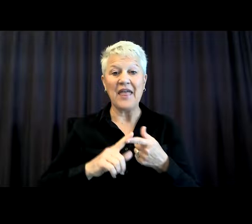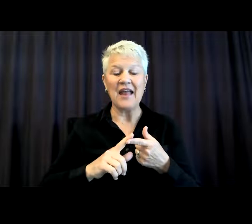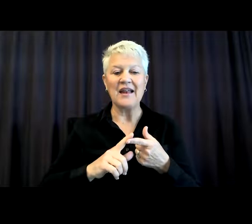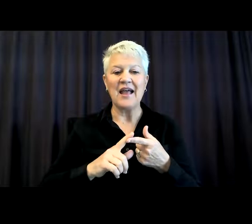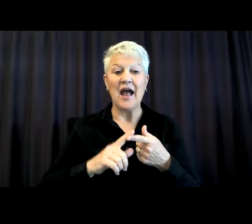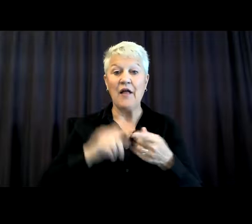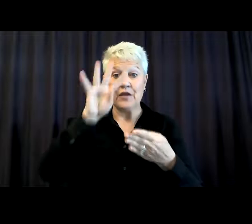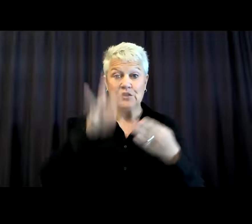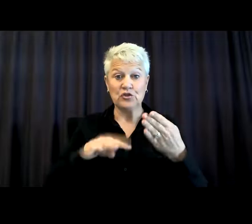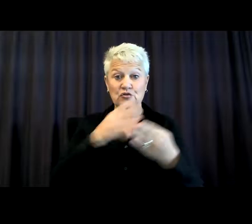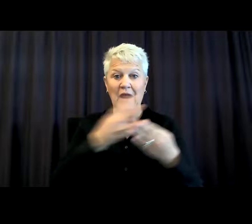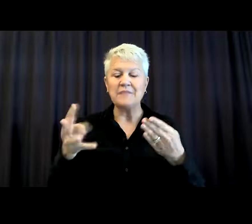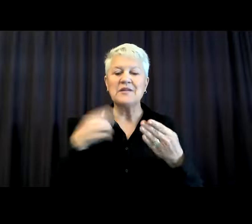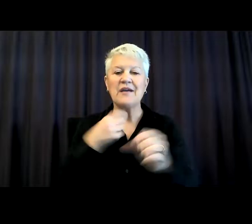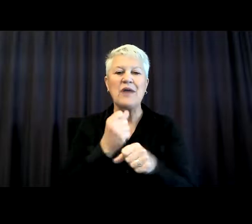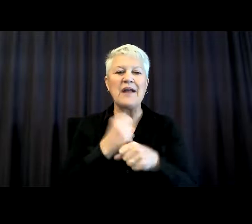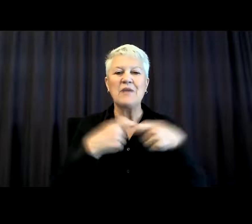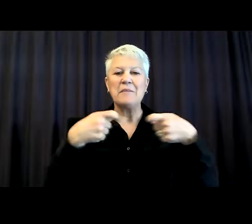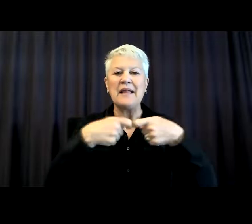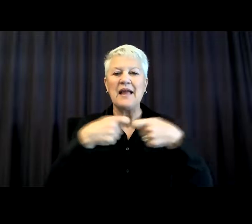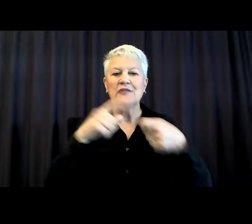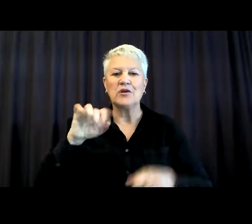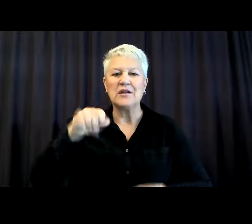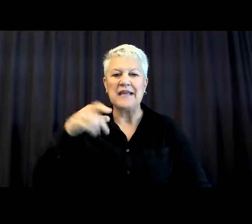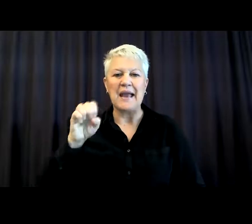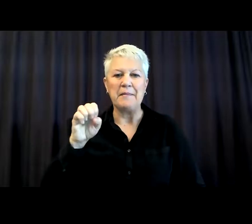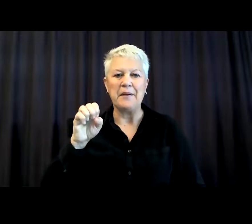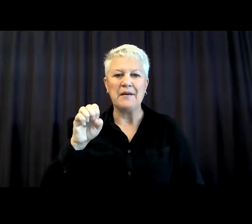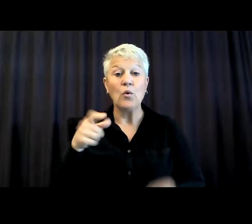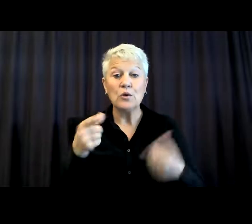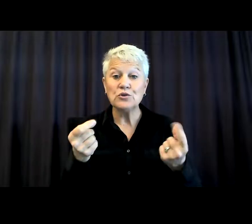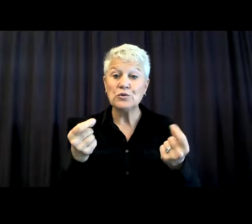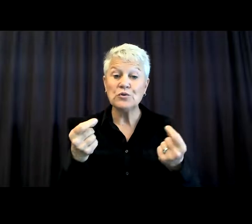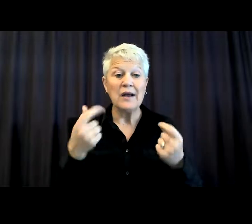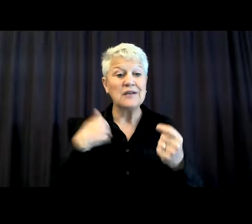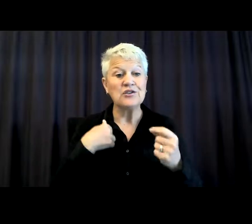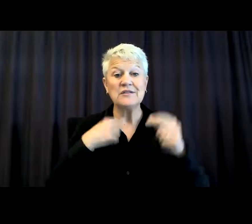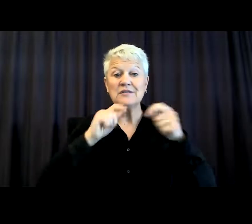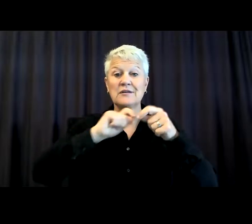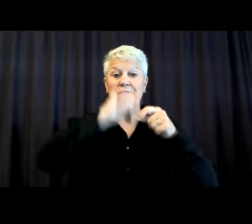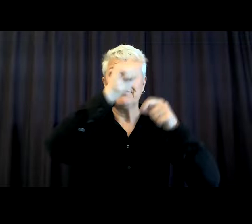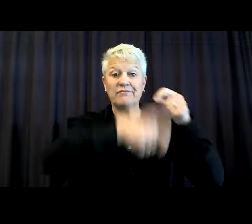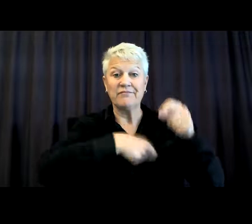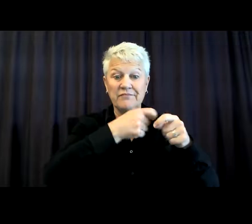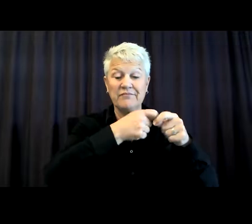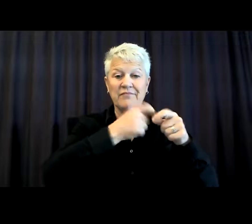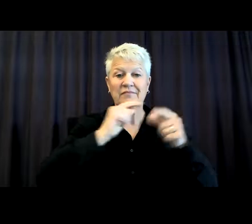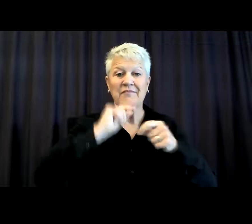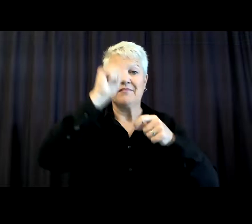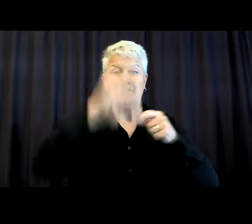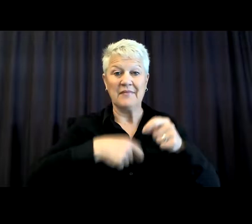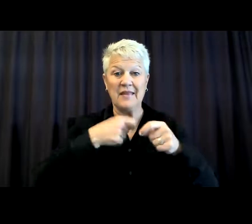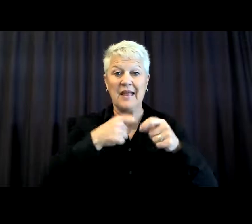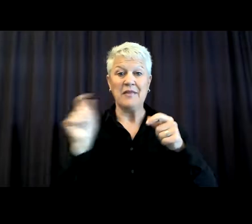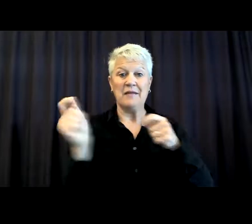stripes here are created by electrical tape. And all you have to do is just go around one way, and then you go around